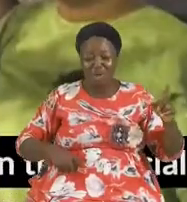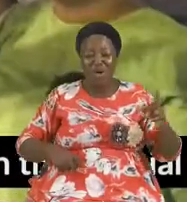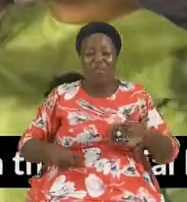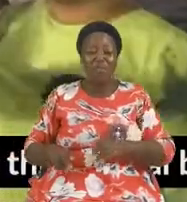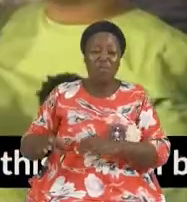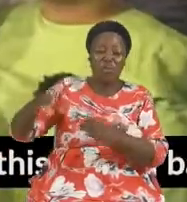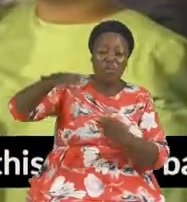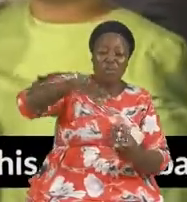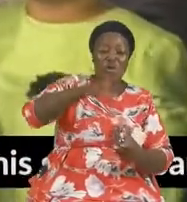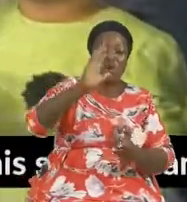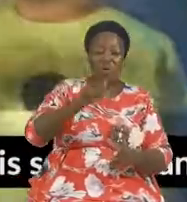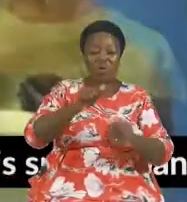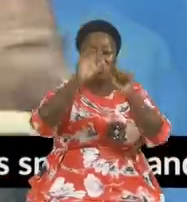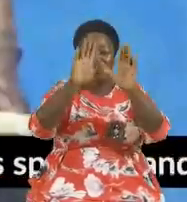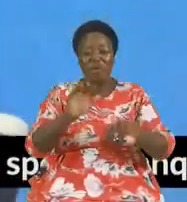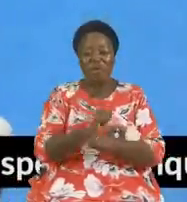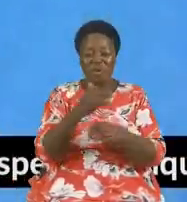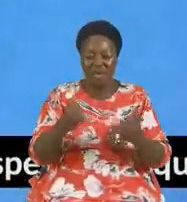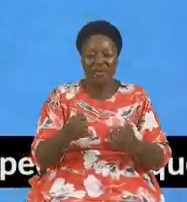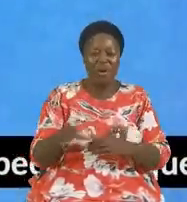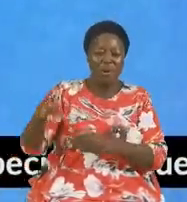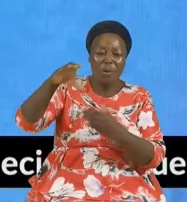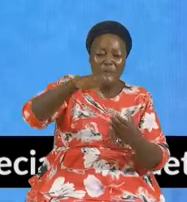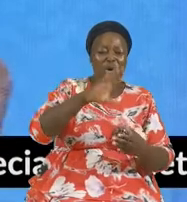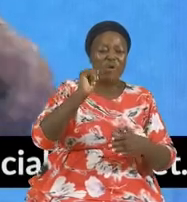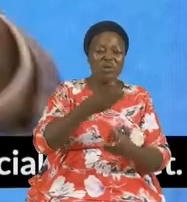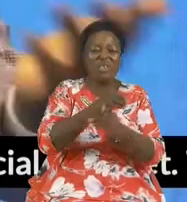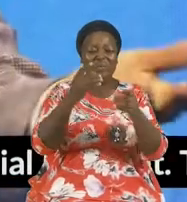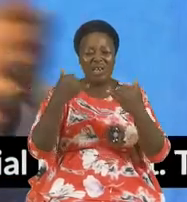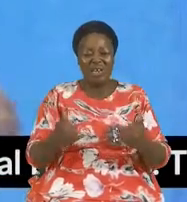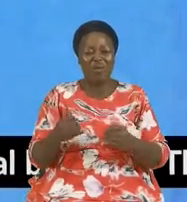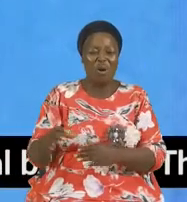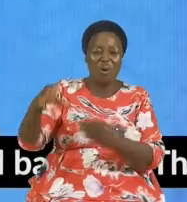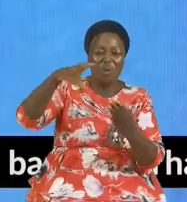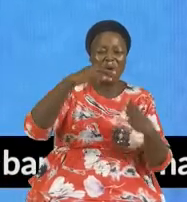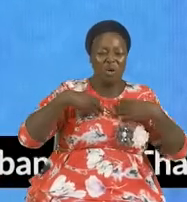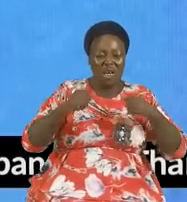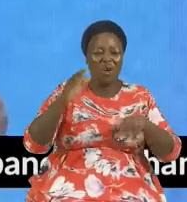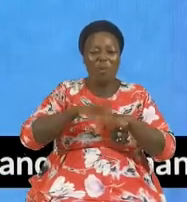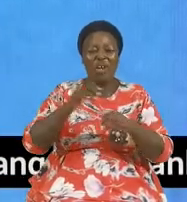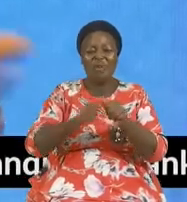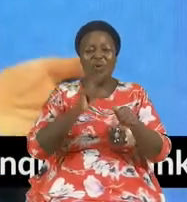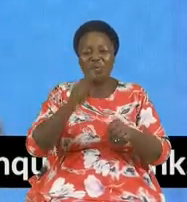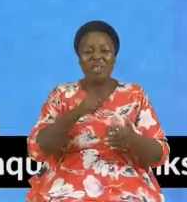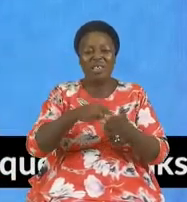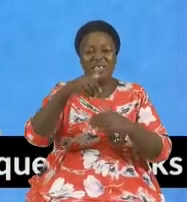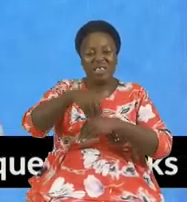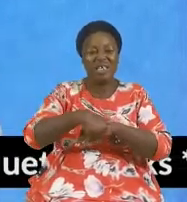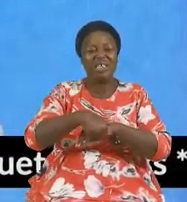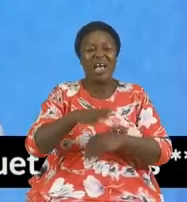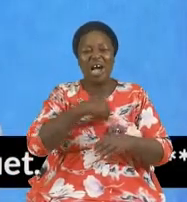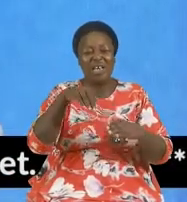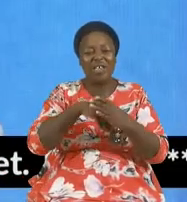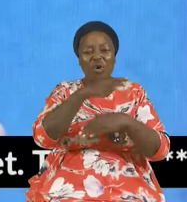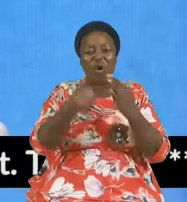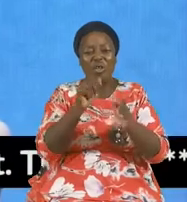Everywhere now, Lord, rain your miracles now. Rain your deliverance now. And rain your healing